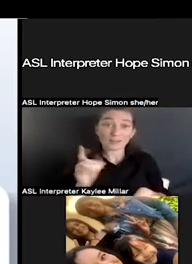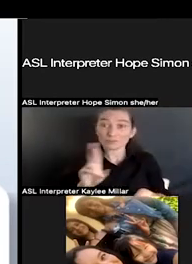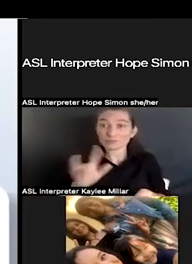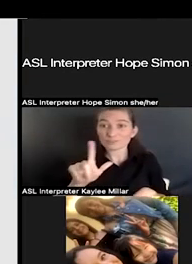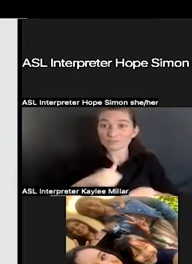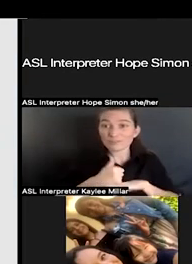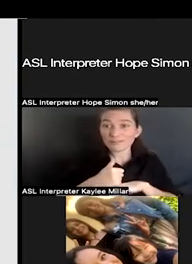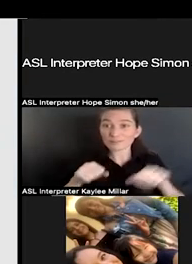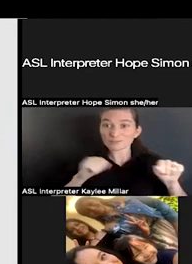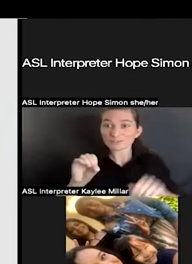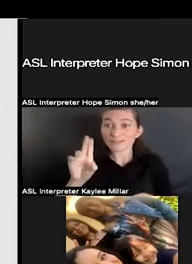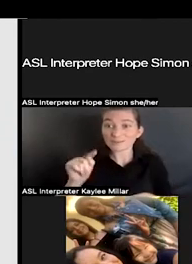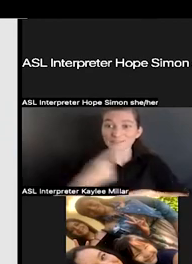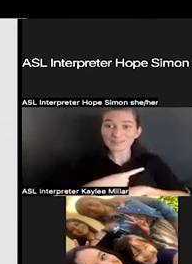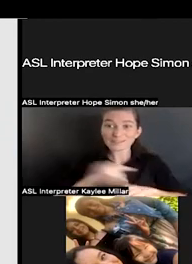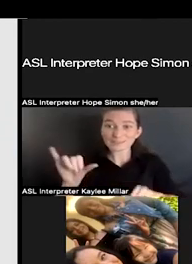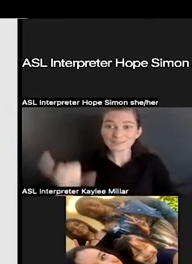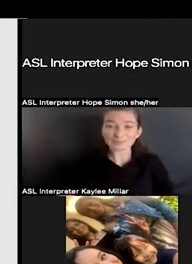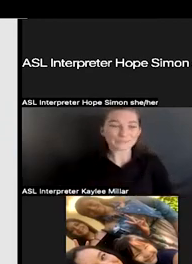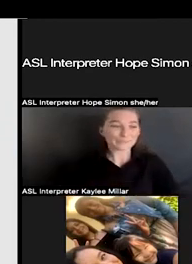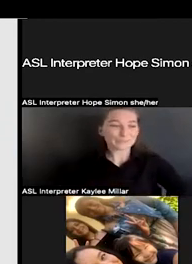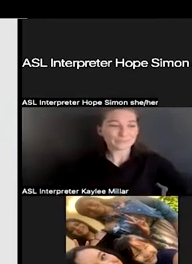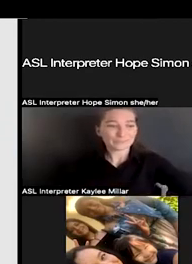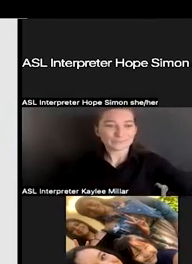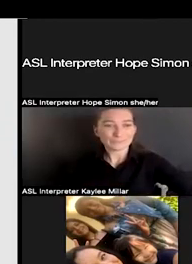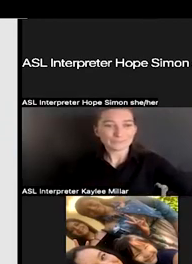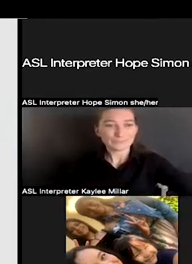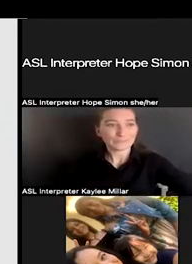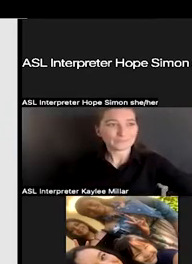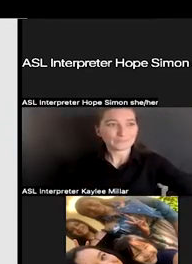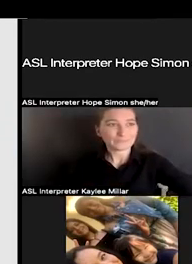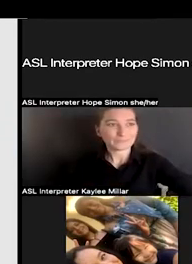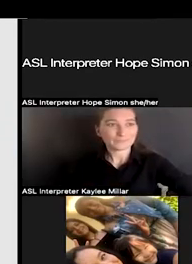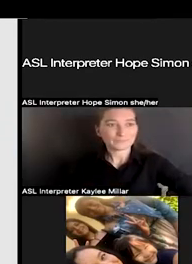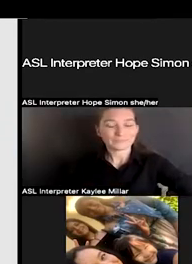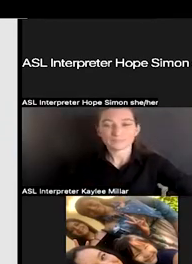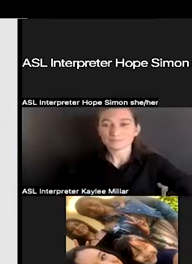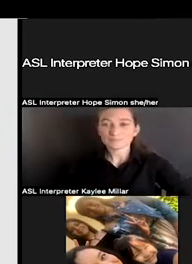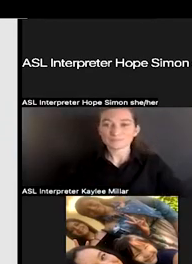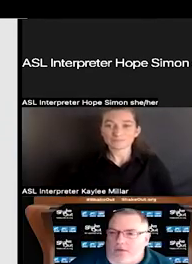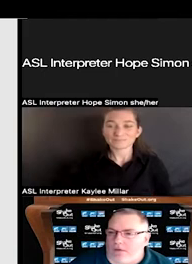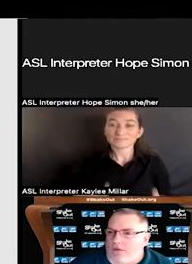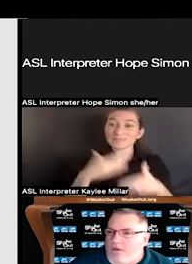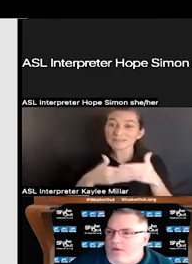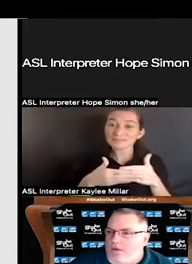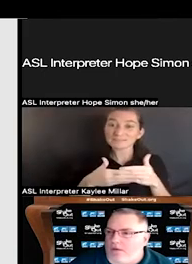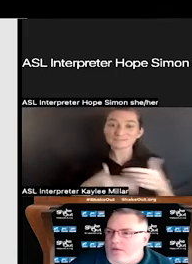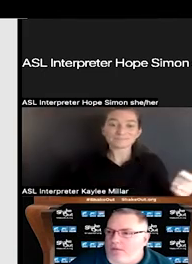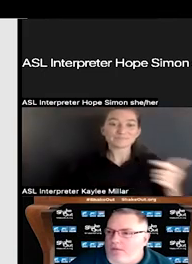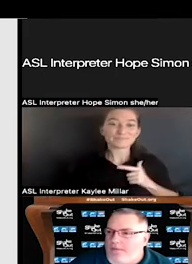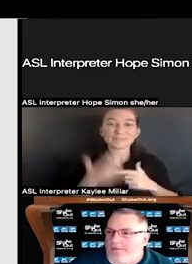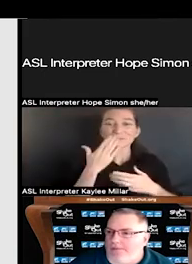Okay, next up we have Colmena Academy. Hello, good morning. My name is Selena Valori and I'm the head of school